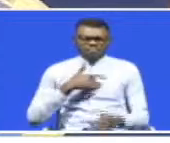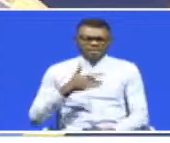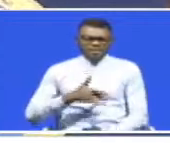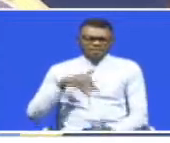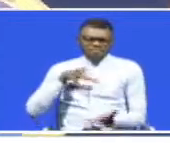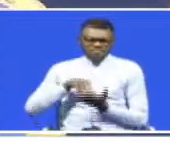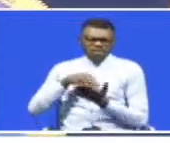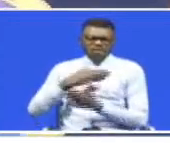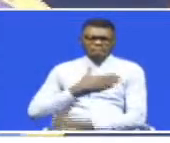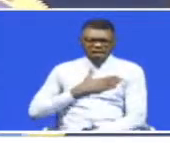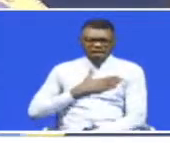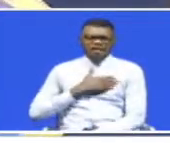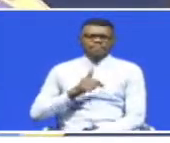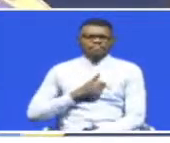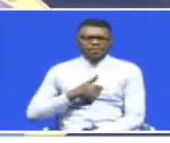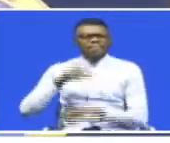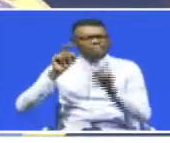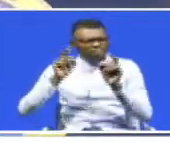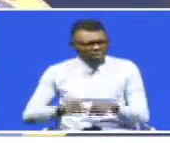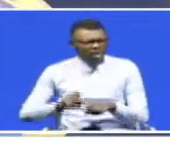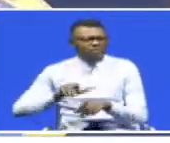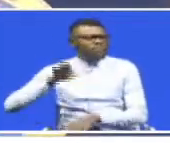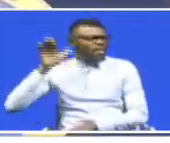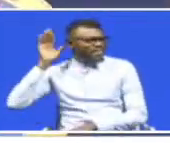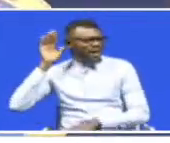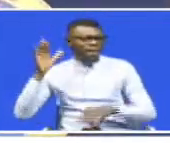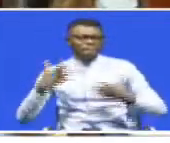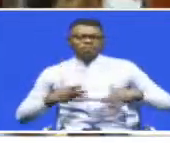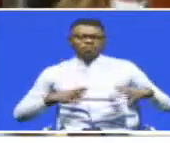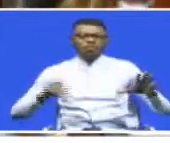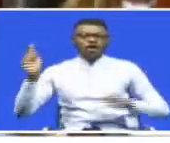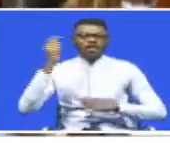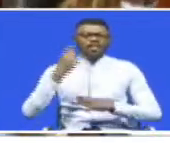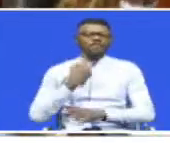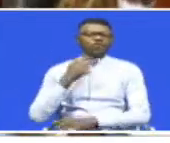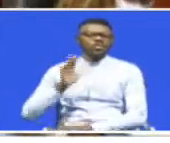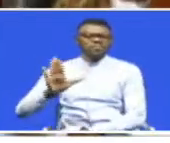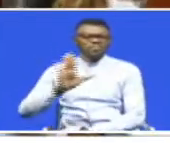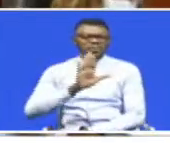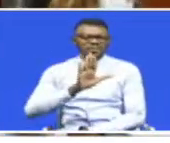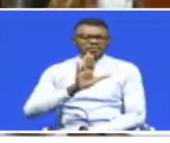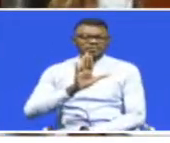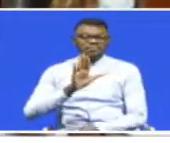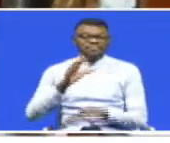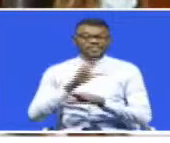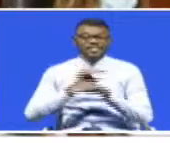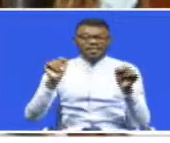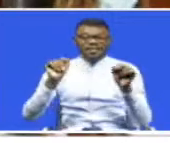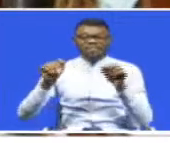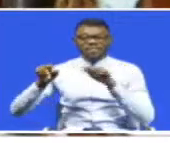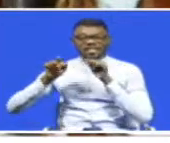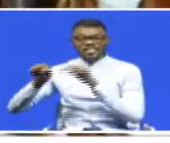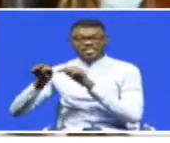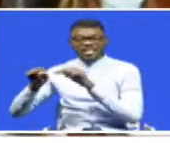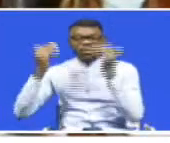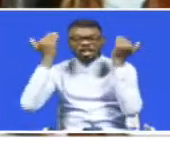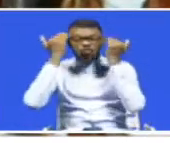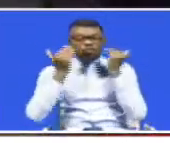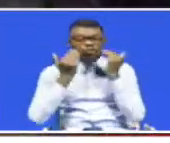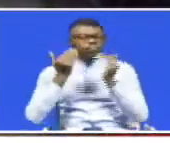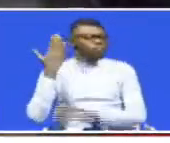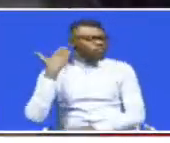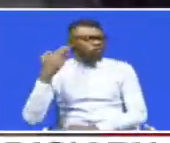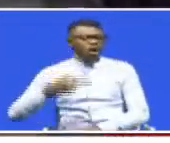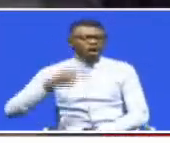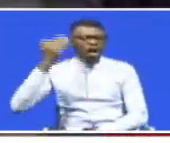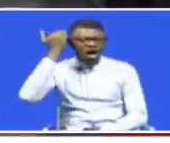position to heed the sovereign and supreme voice of the people of Kenya. The president now taking on the judiciary, following a ruling by the High Court